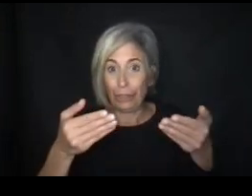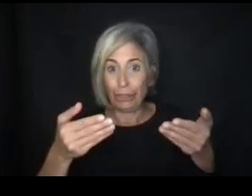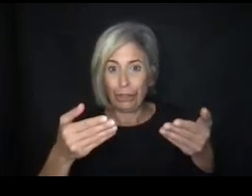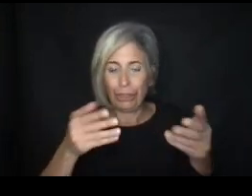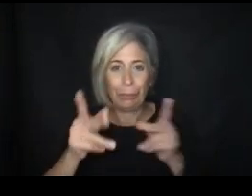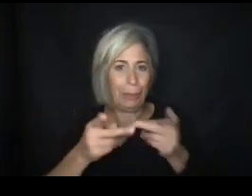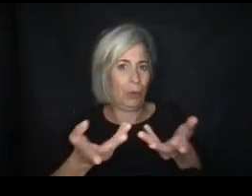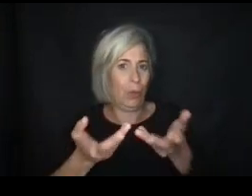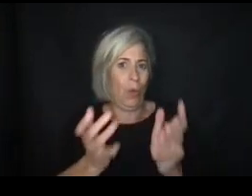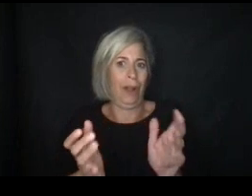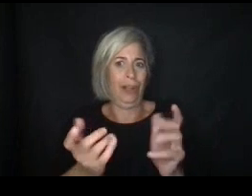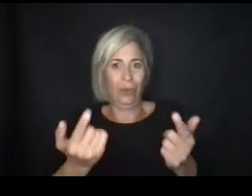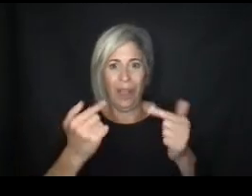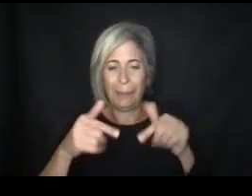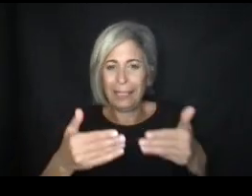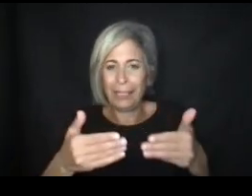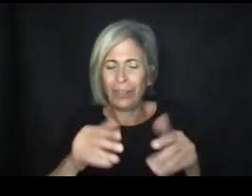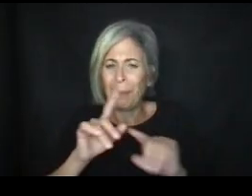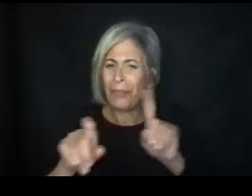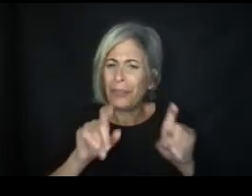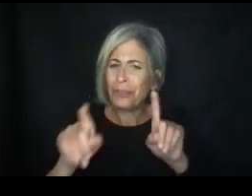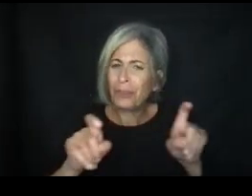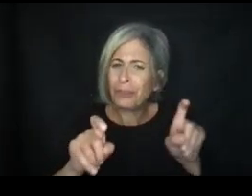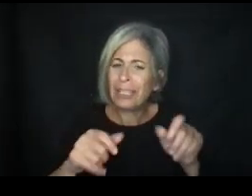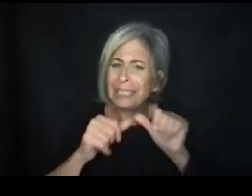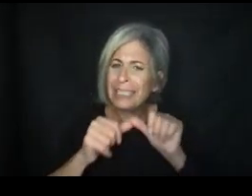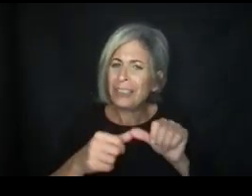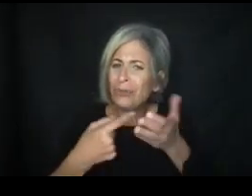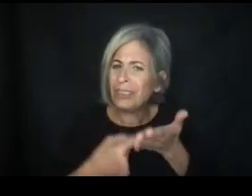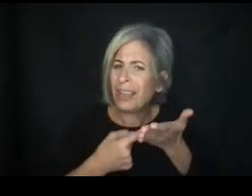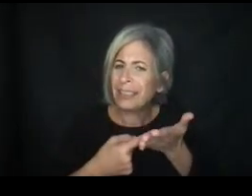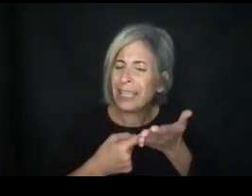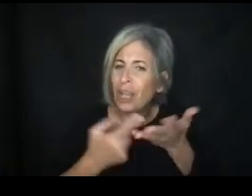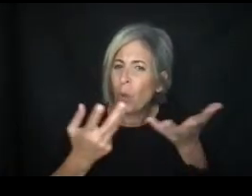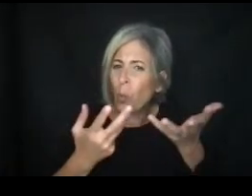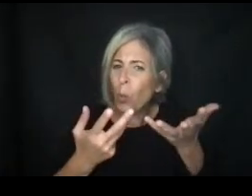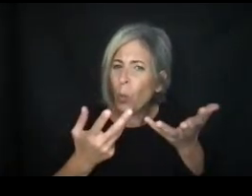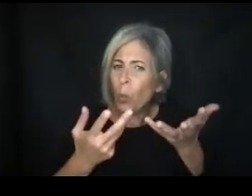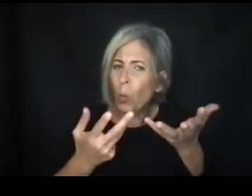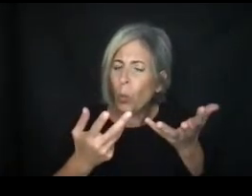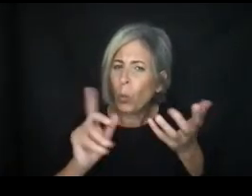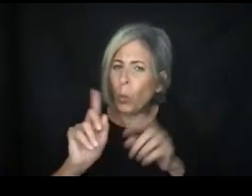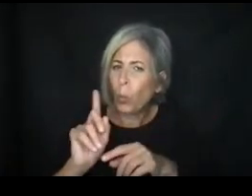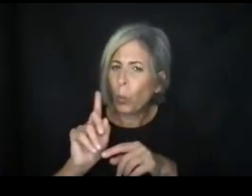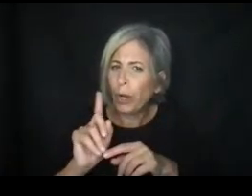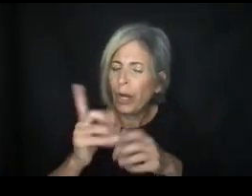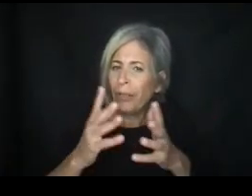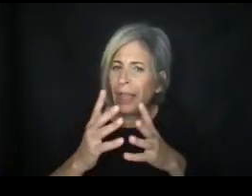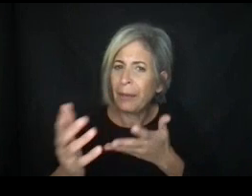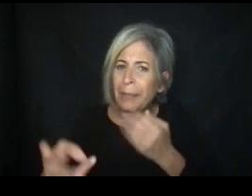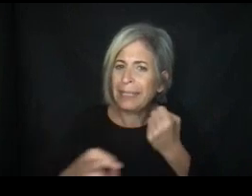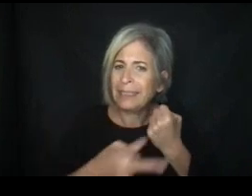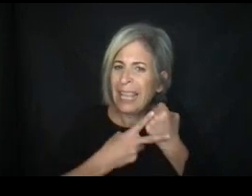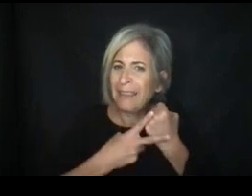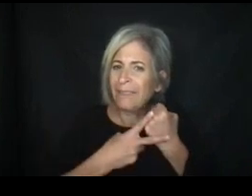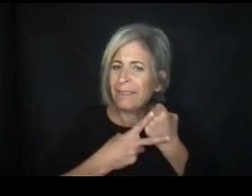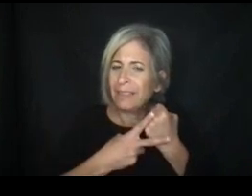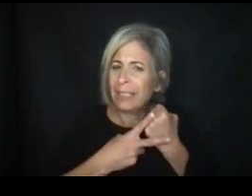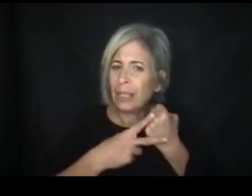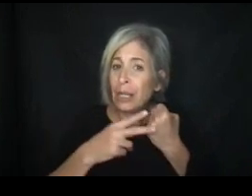do, about the surveys that you keep talking about, where are they? Where are they being compiled? Are